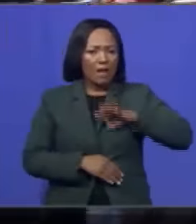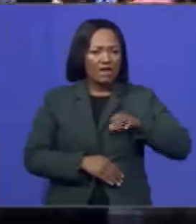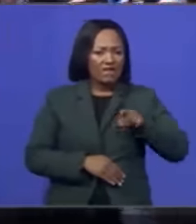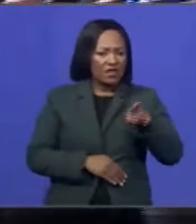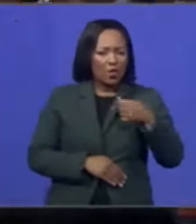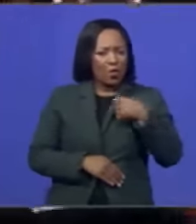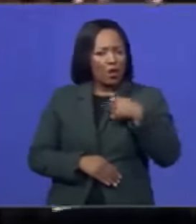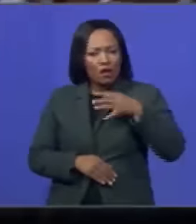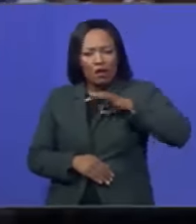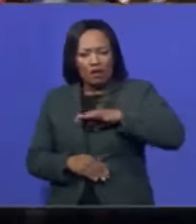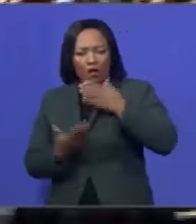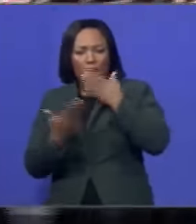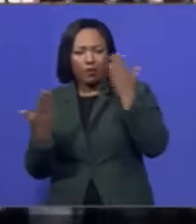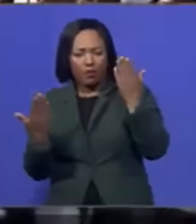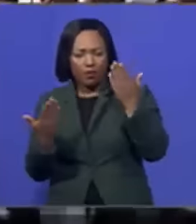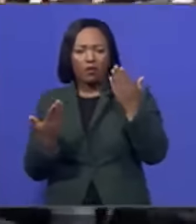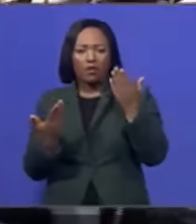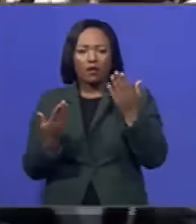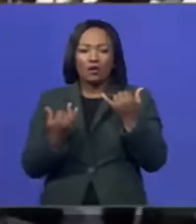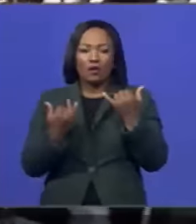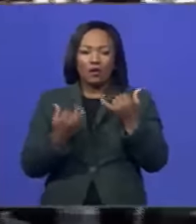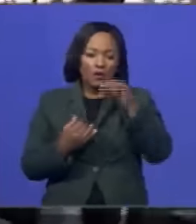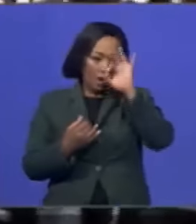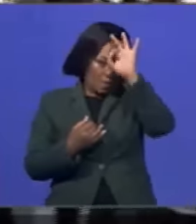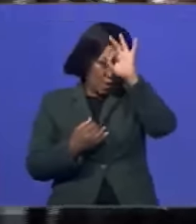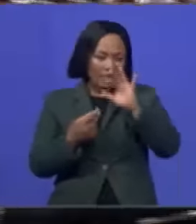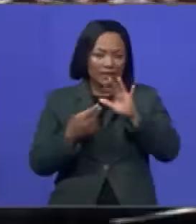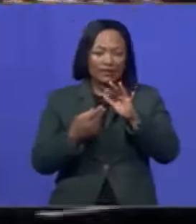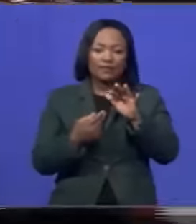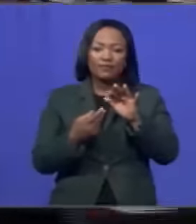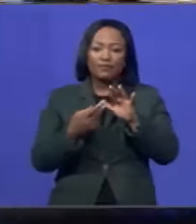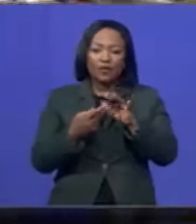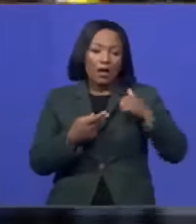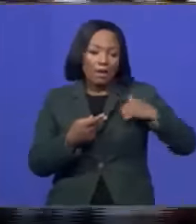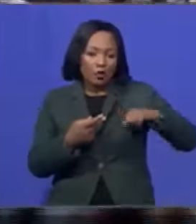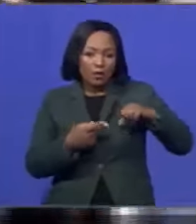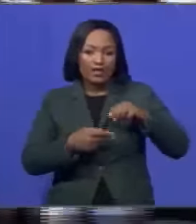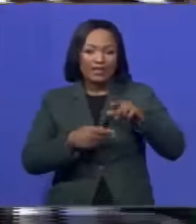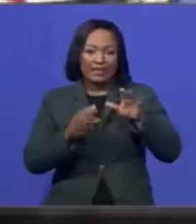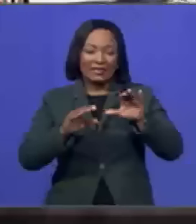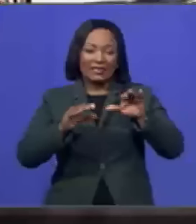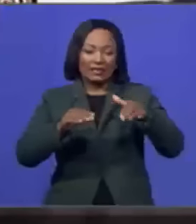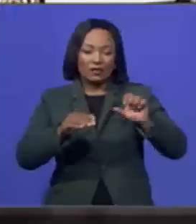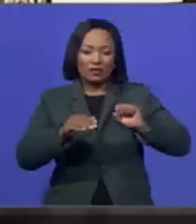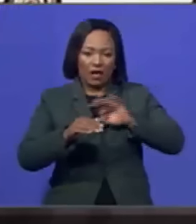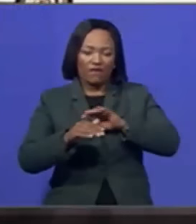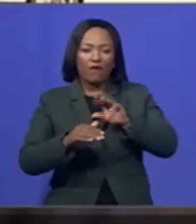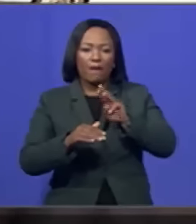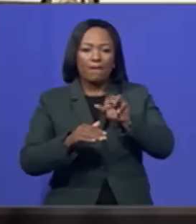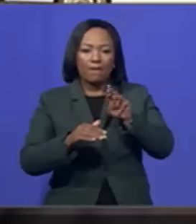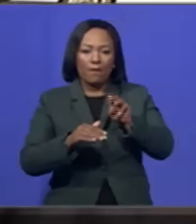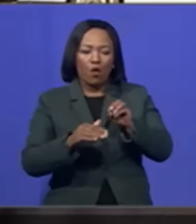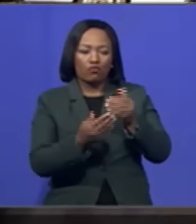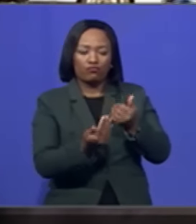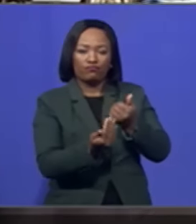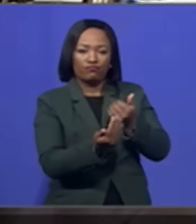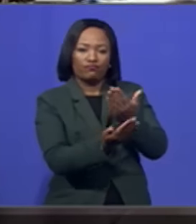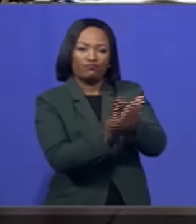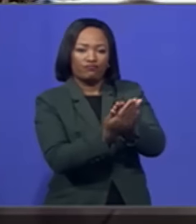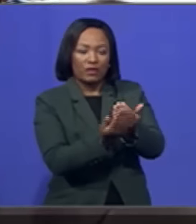Lengolo la ditletlebo le neile bahlanka ba sepolesa ha mole bahlanka ba masepala wa Ekurhuleni. We are not sure, because what they